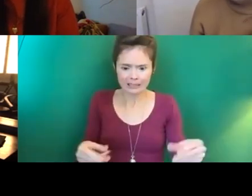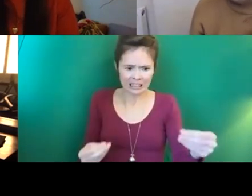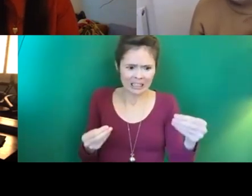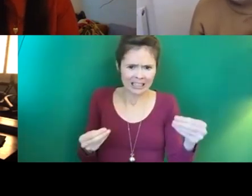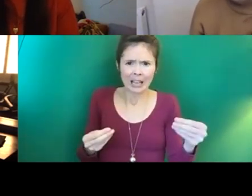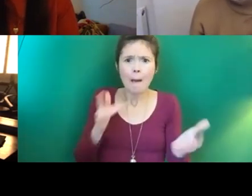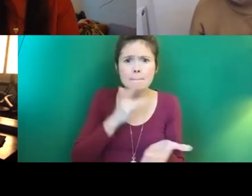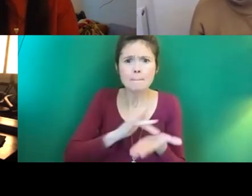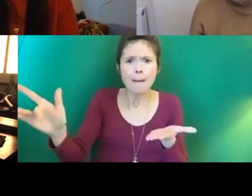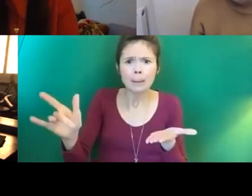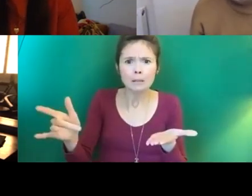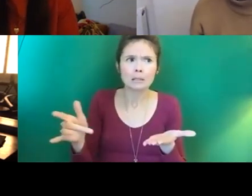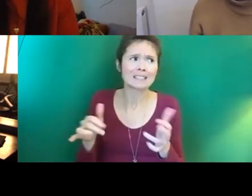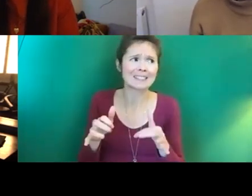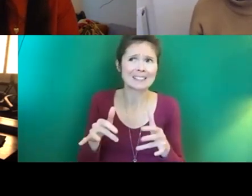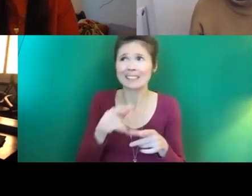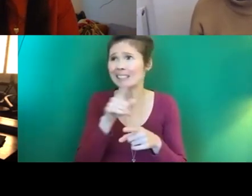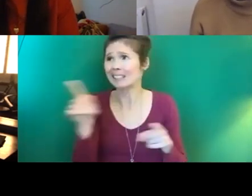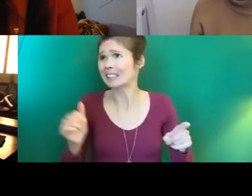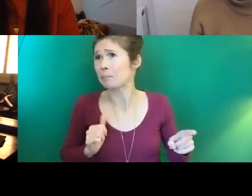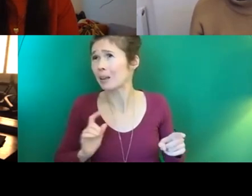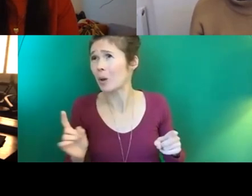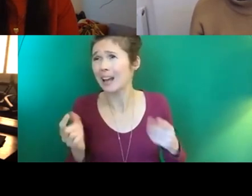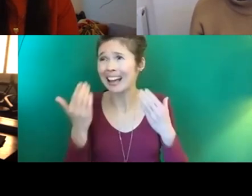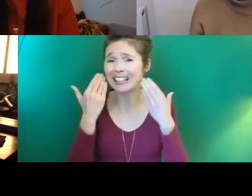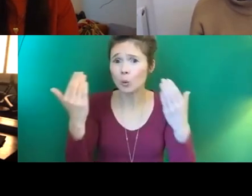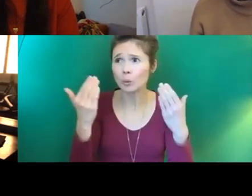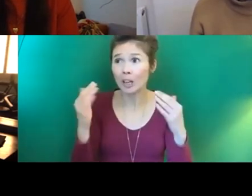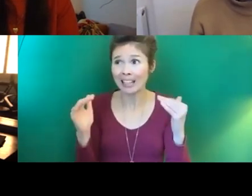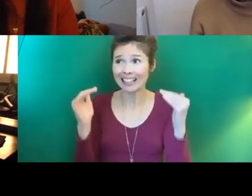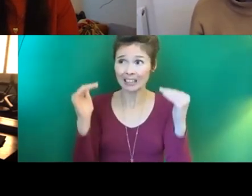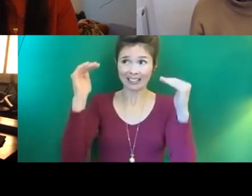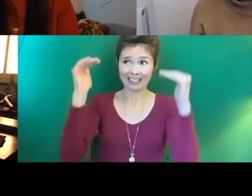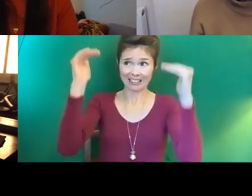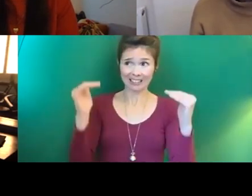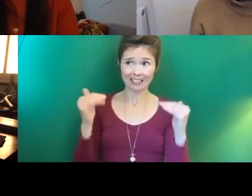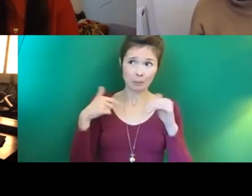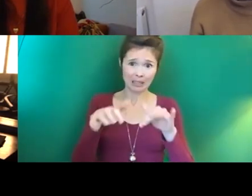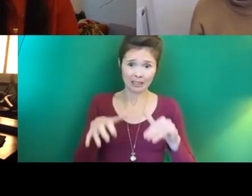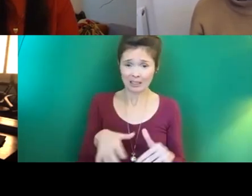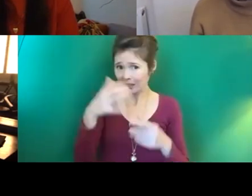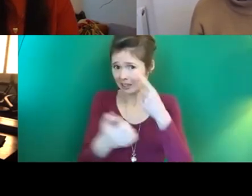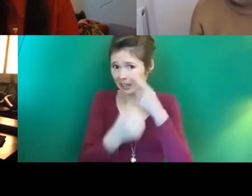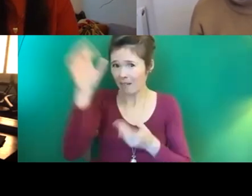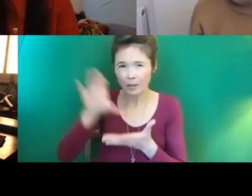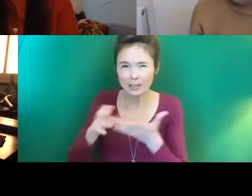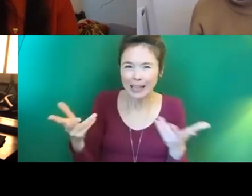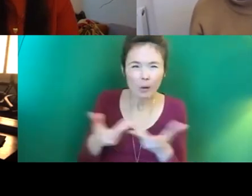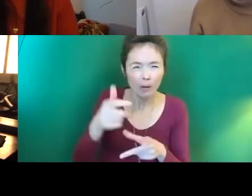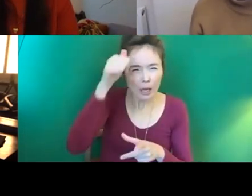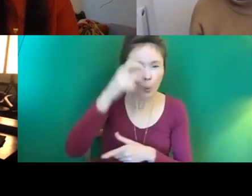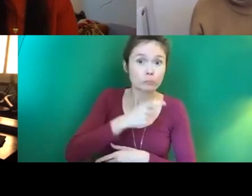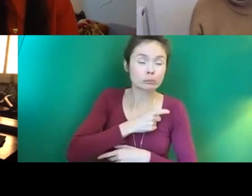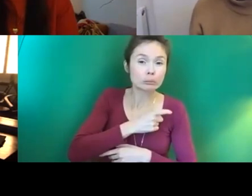not quite understanding what's to be expected and what the benchmark is to successfully receive funding. So